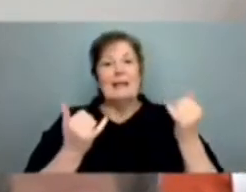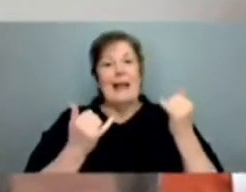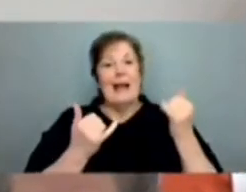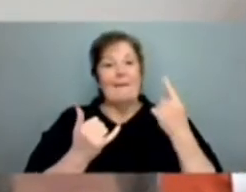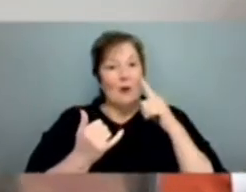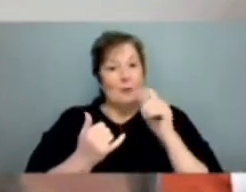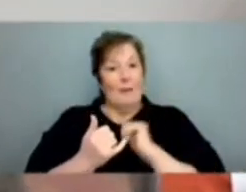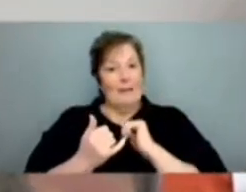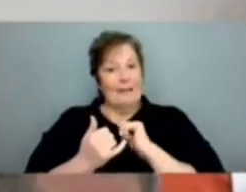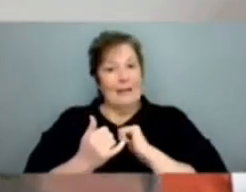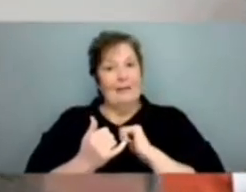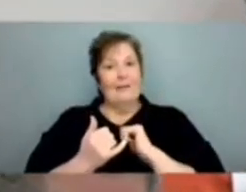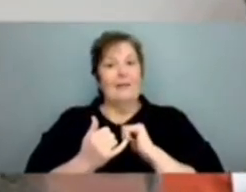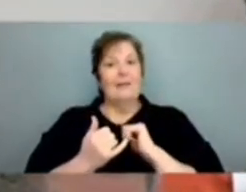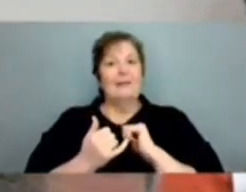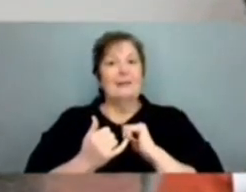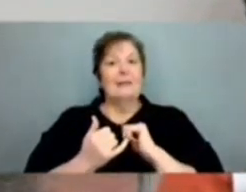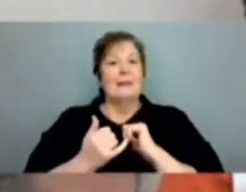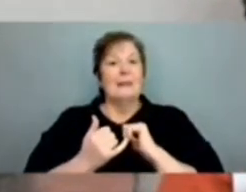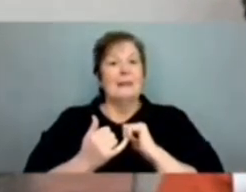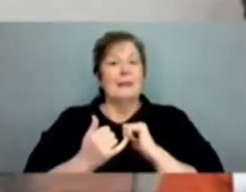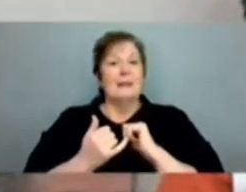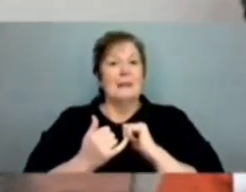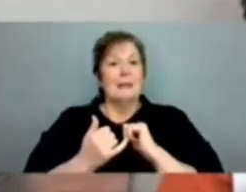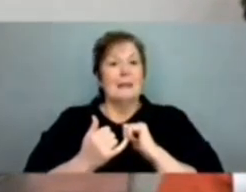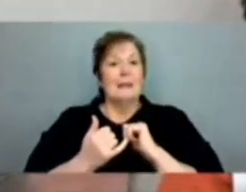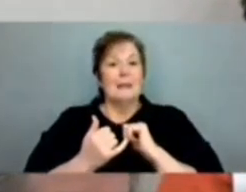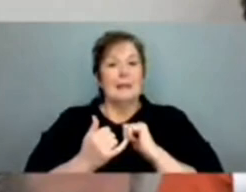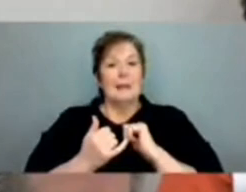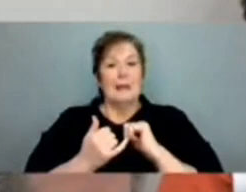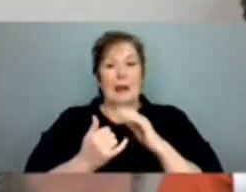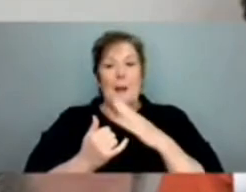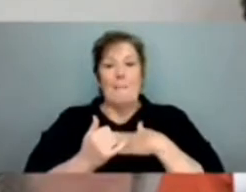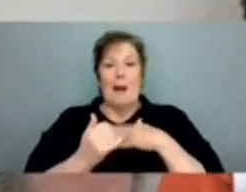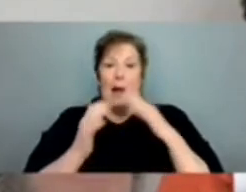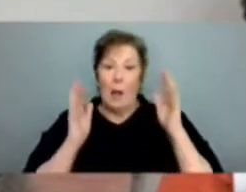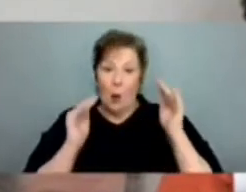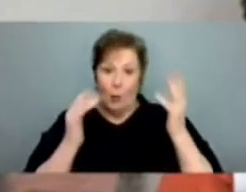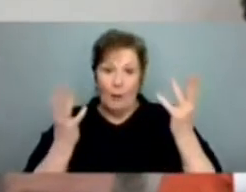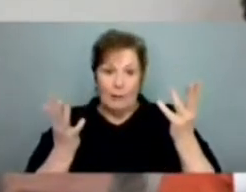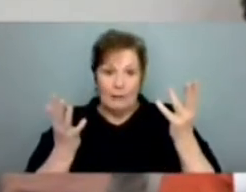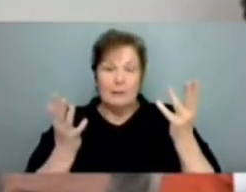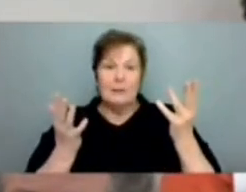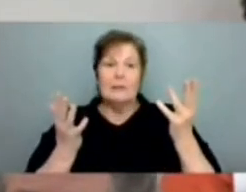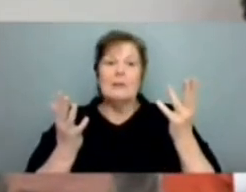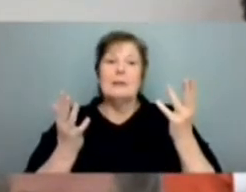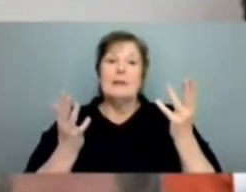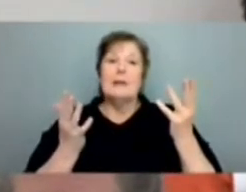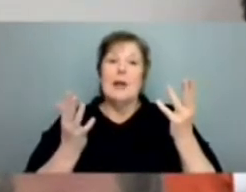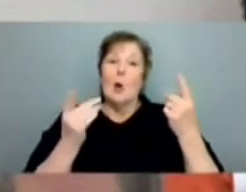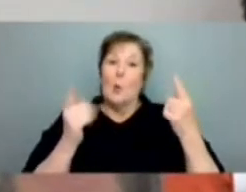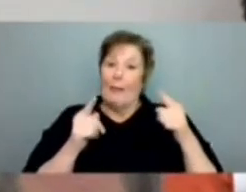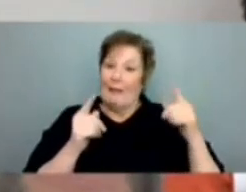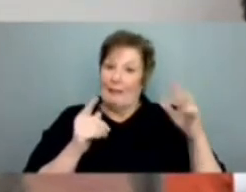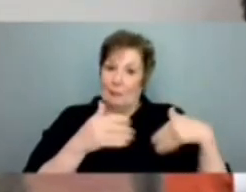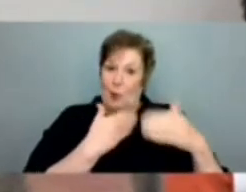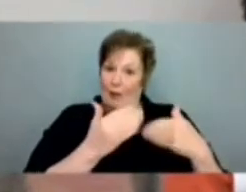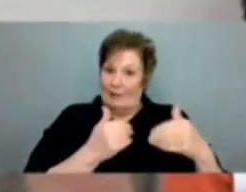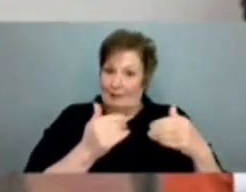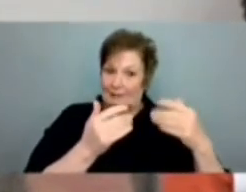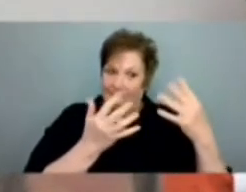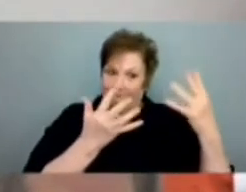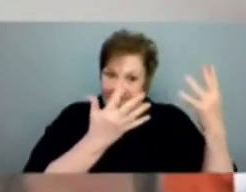my colleagues on the Board of County Commissioners, it is my hope that at the end of this process, we will not only